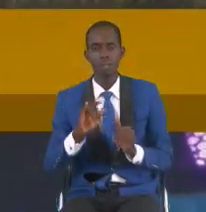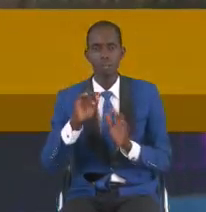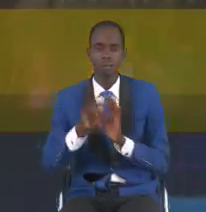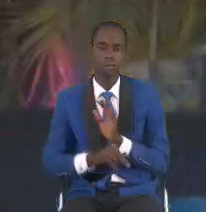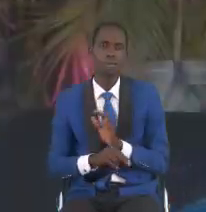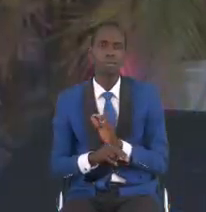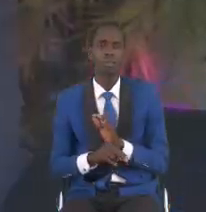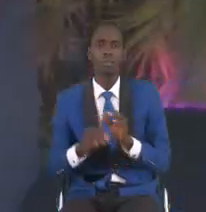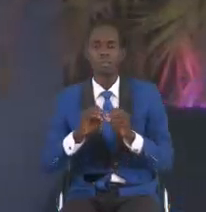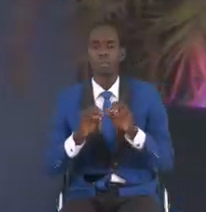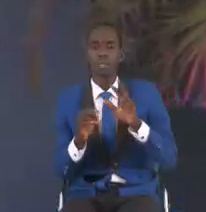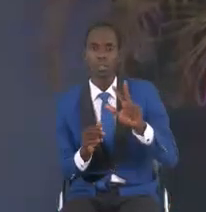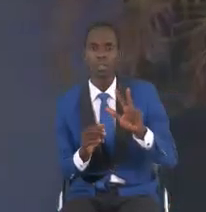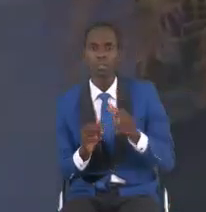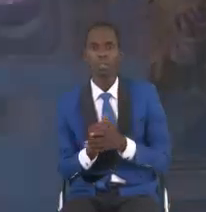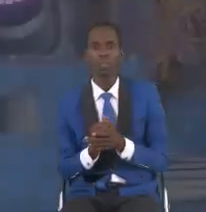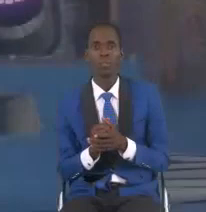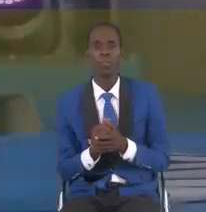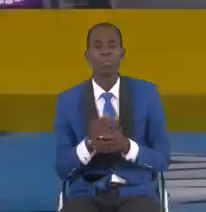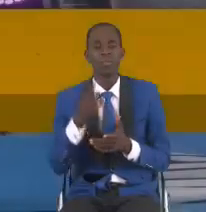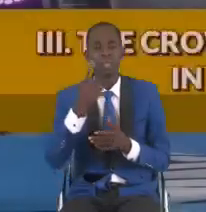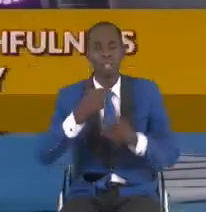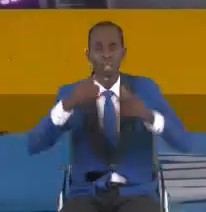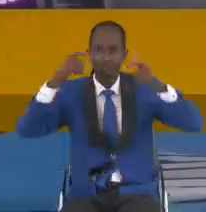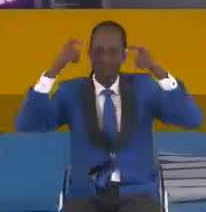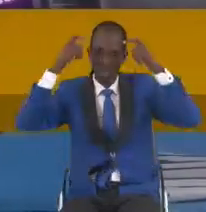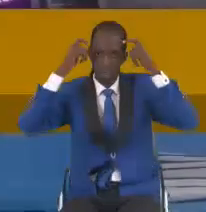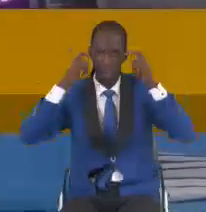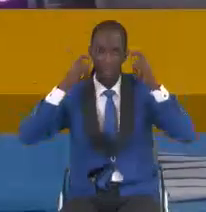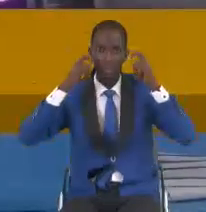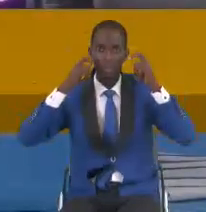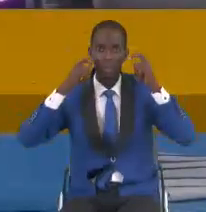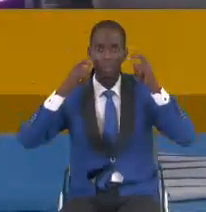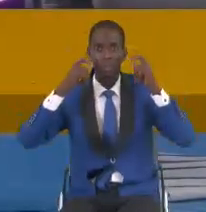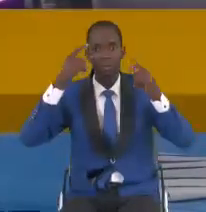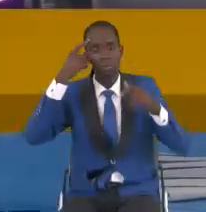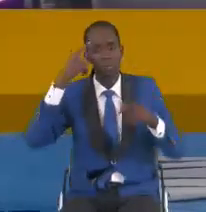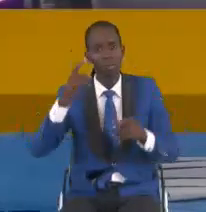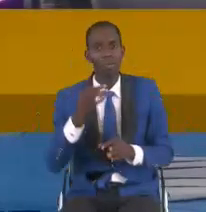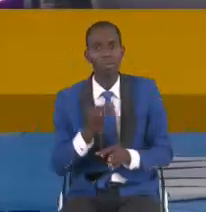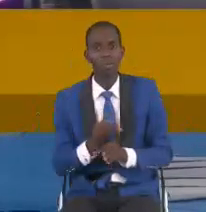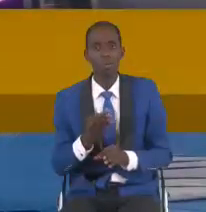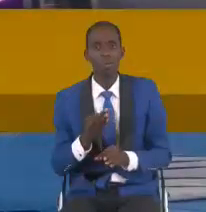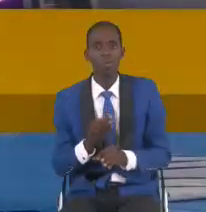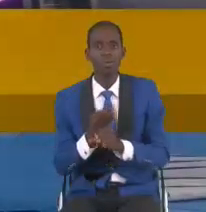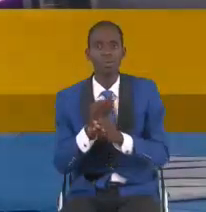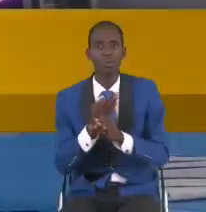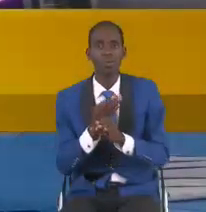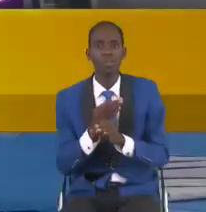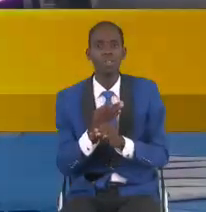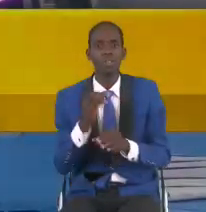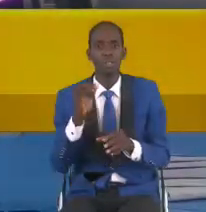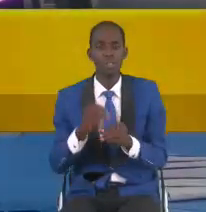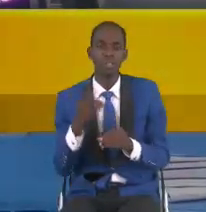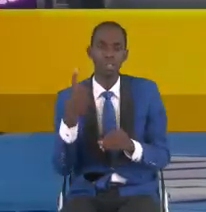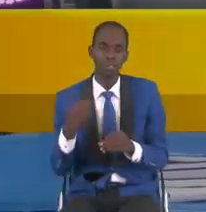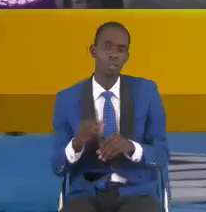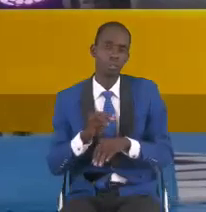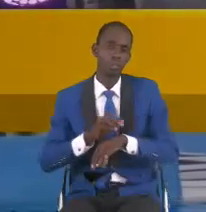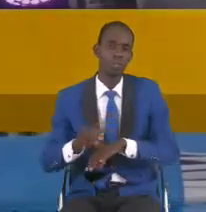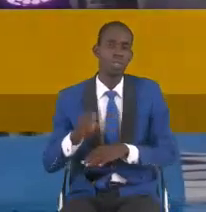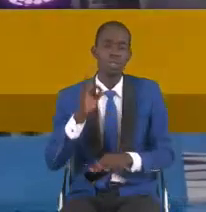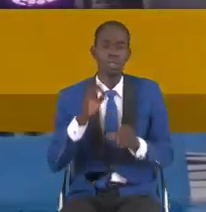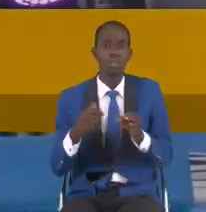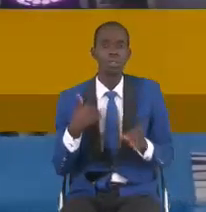Number three, the crown for the faithfulness in the ministry. If we're faithful in